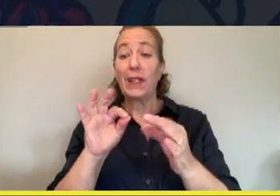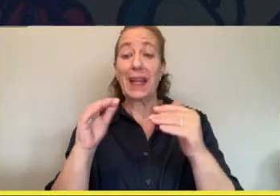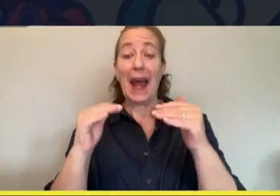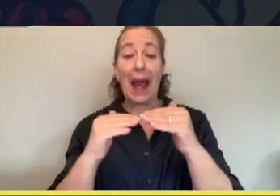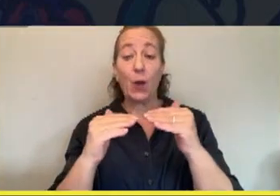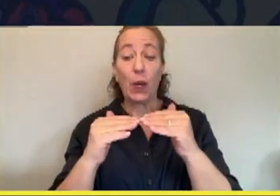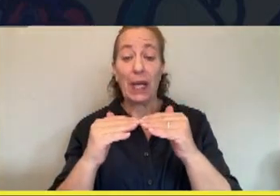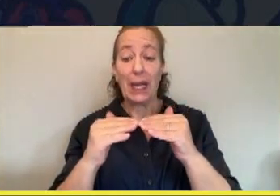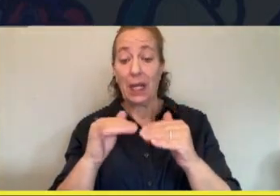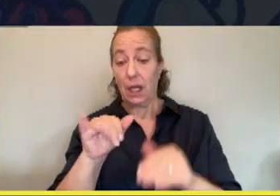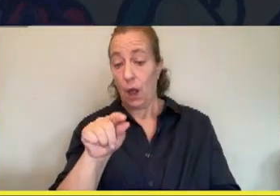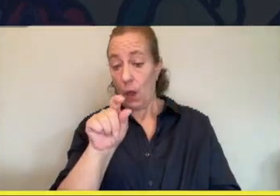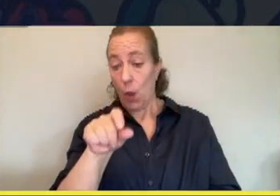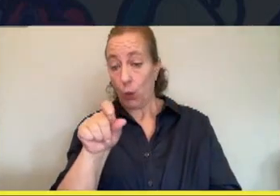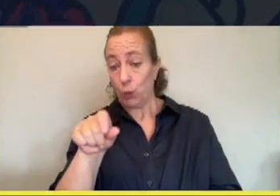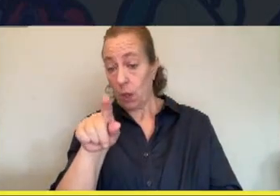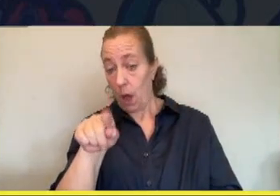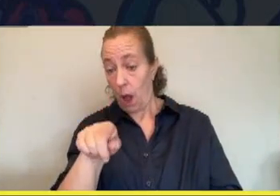columns